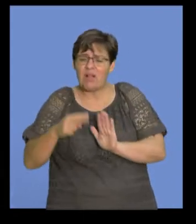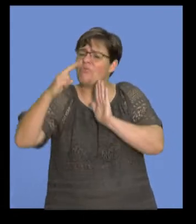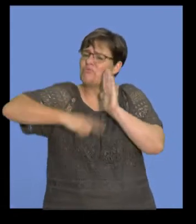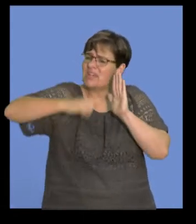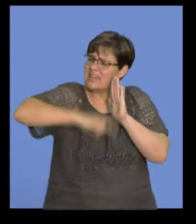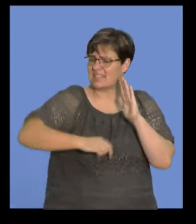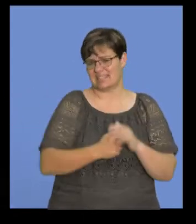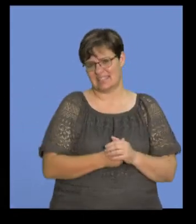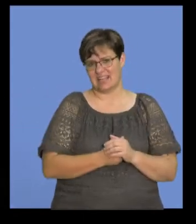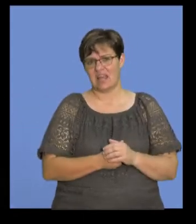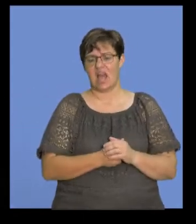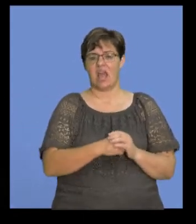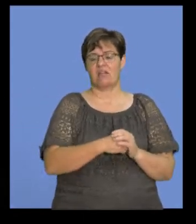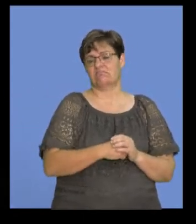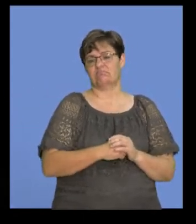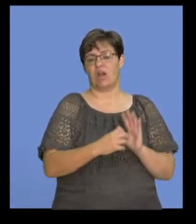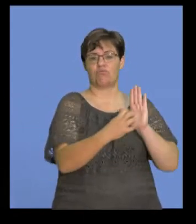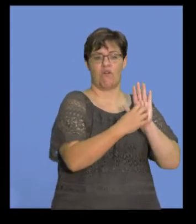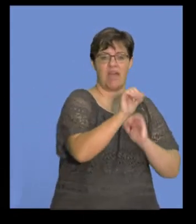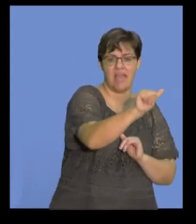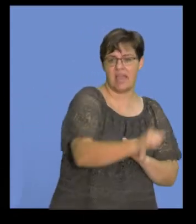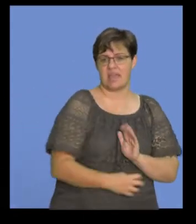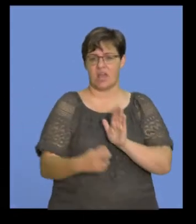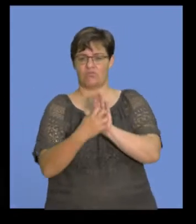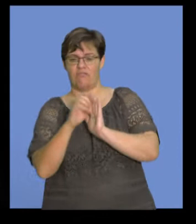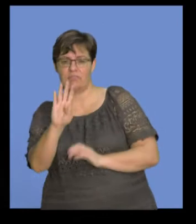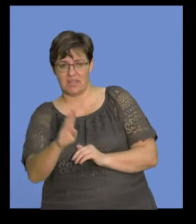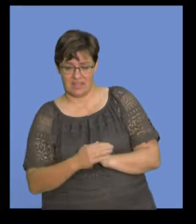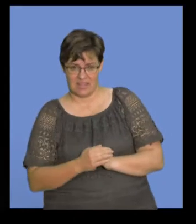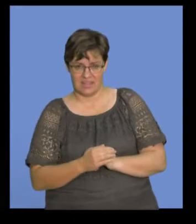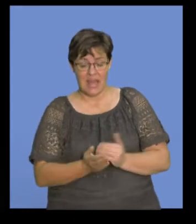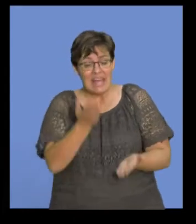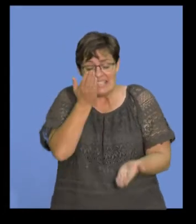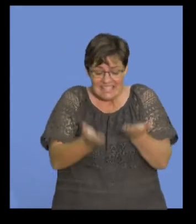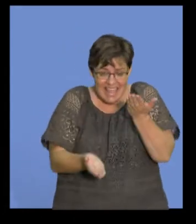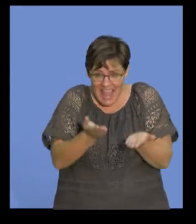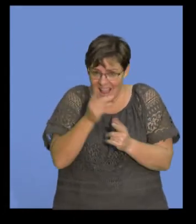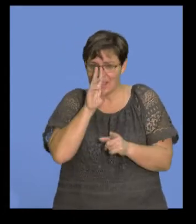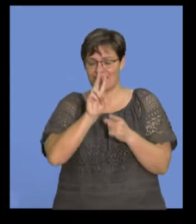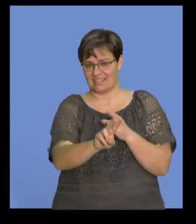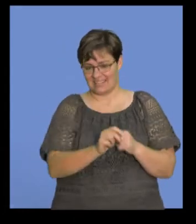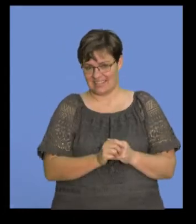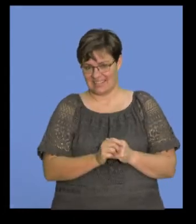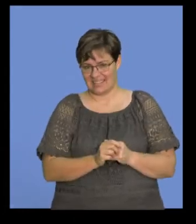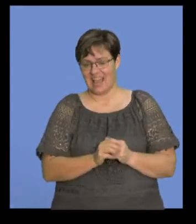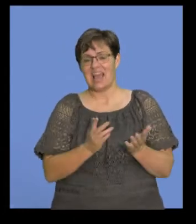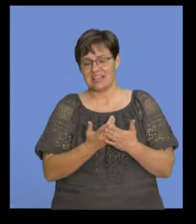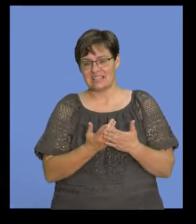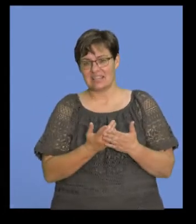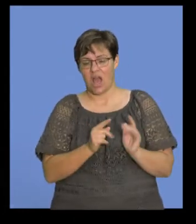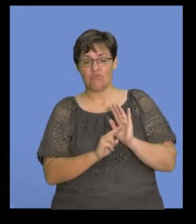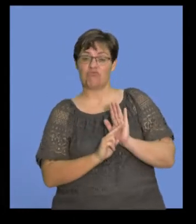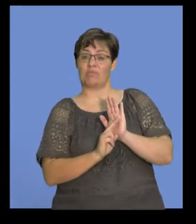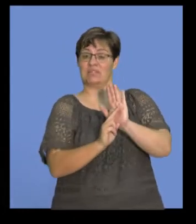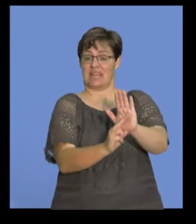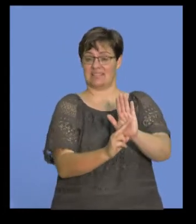labels, guys. So you'll often find labels graph A, graph B. Check the scale. What is the scale? The scale